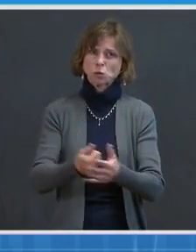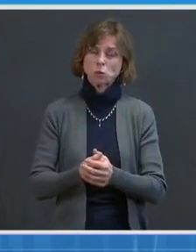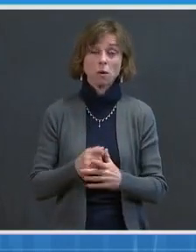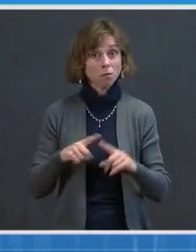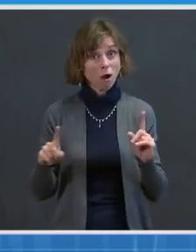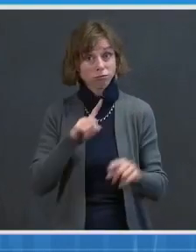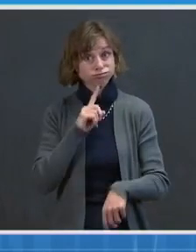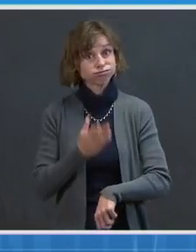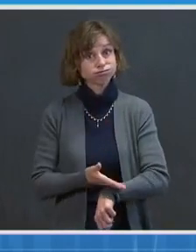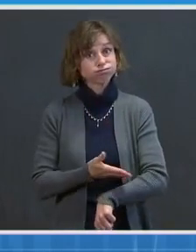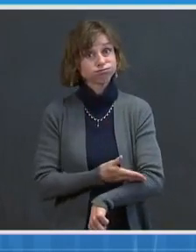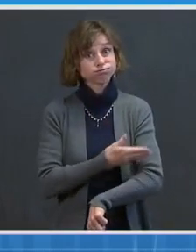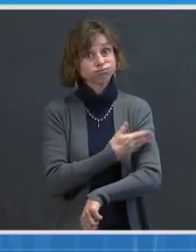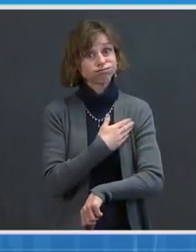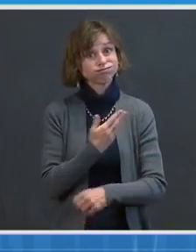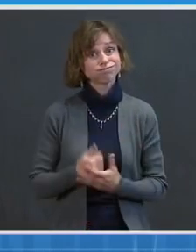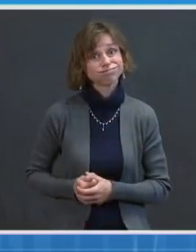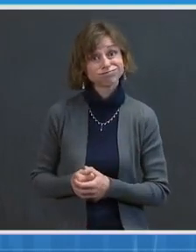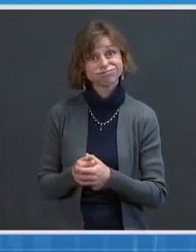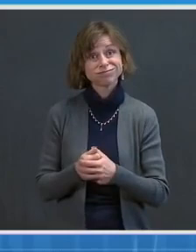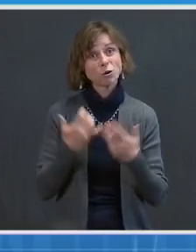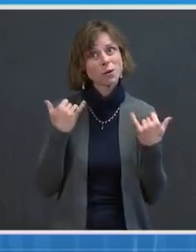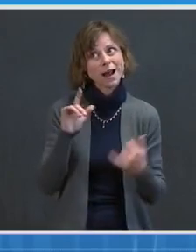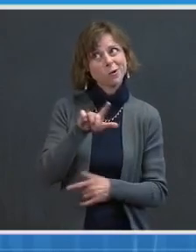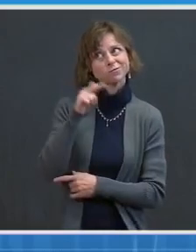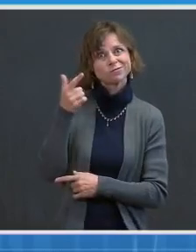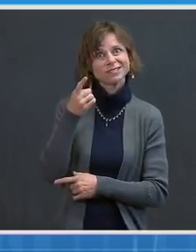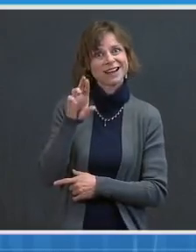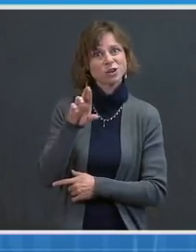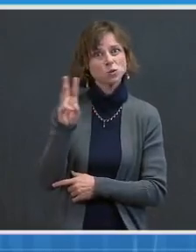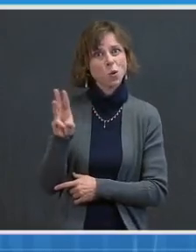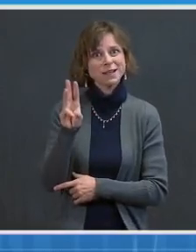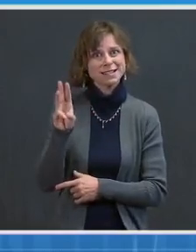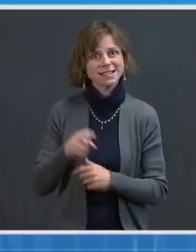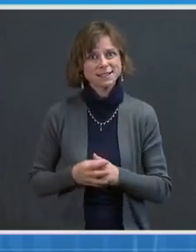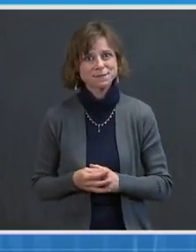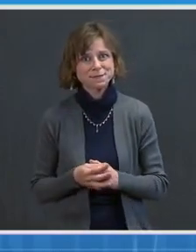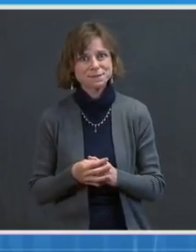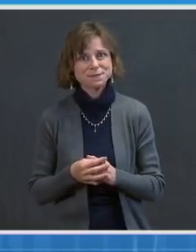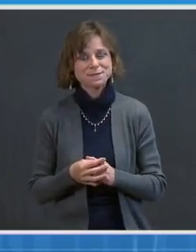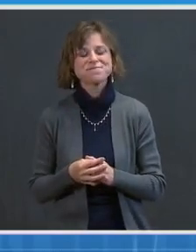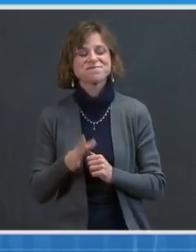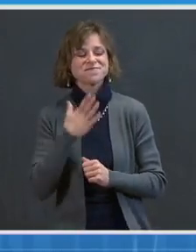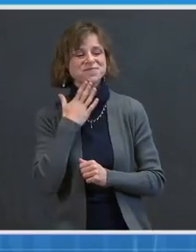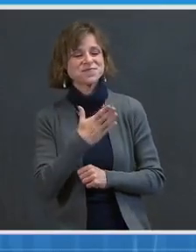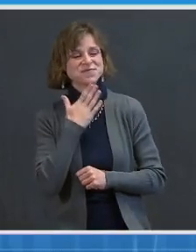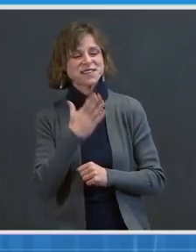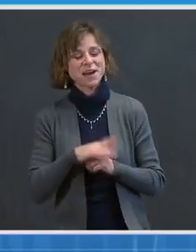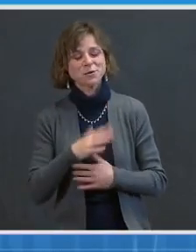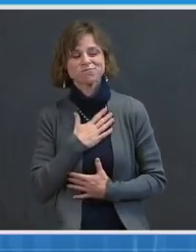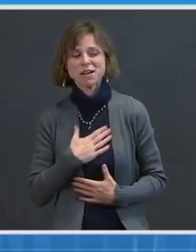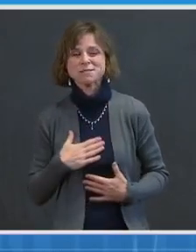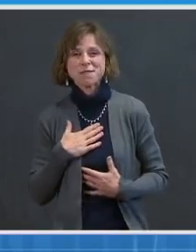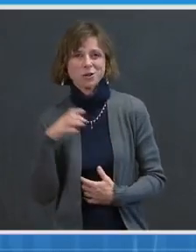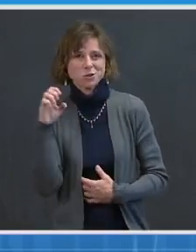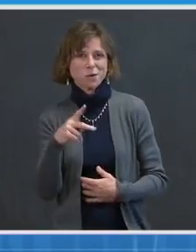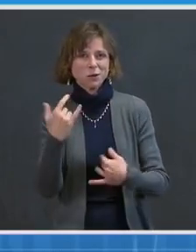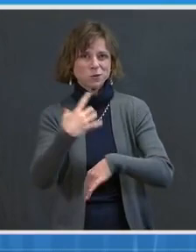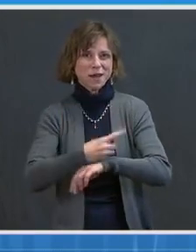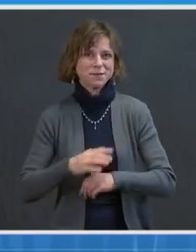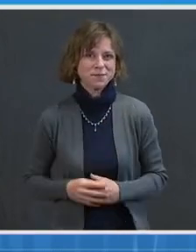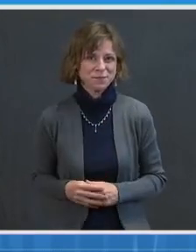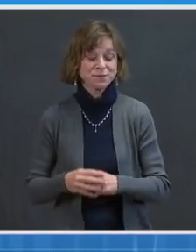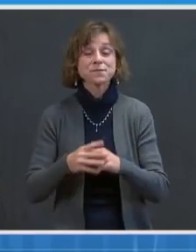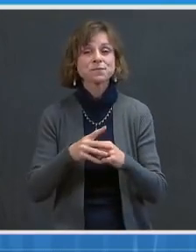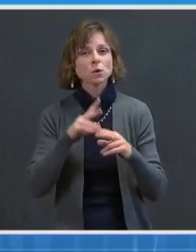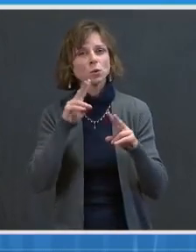With that, I will turn it over to Dr. Walensky. Thank you, Andy. It's a pleasure to be back with you today. Let's take a